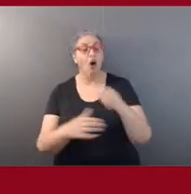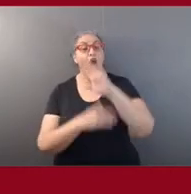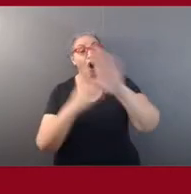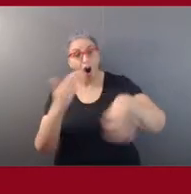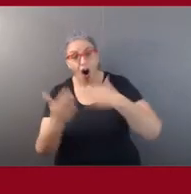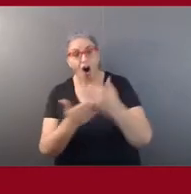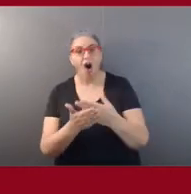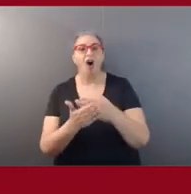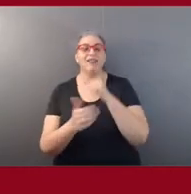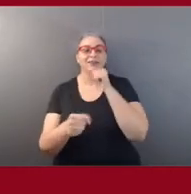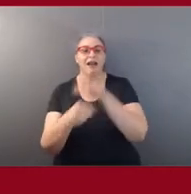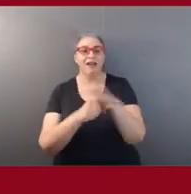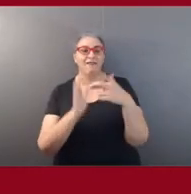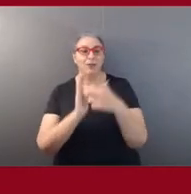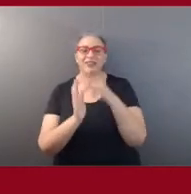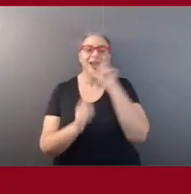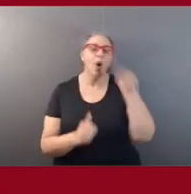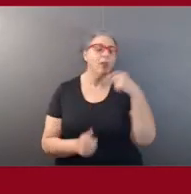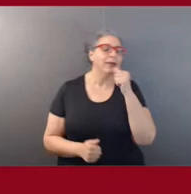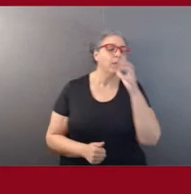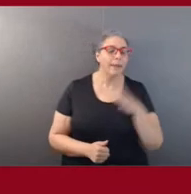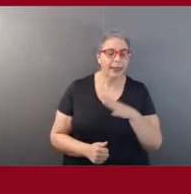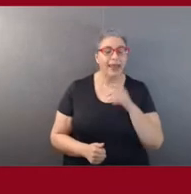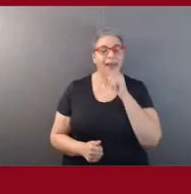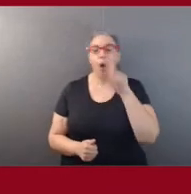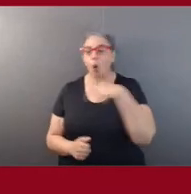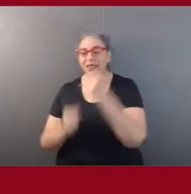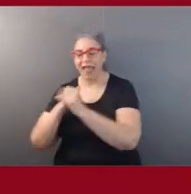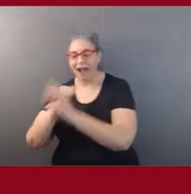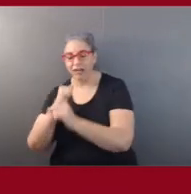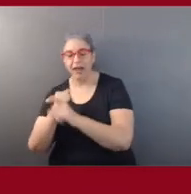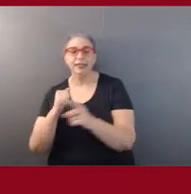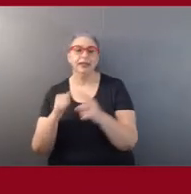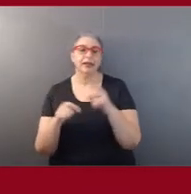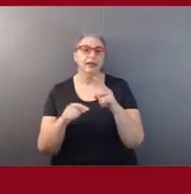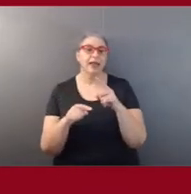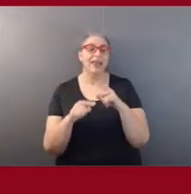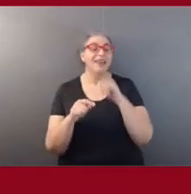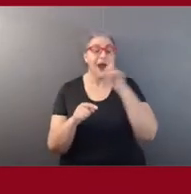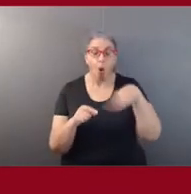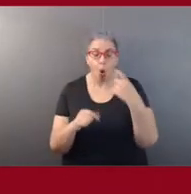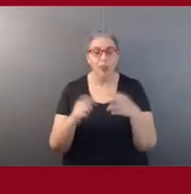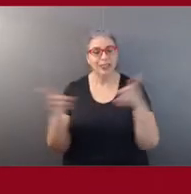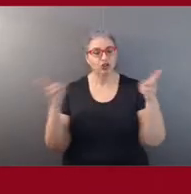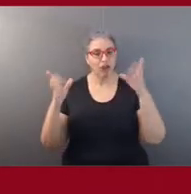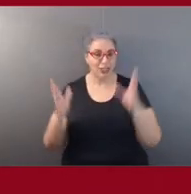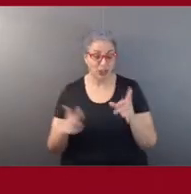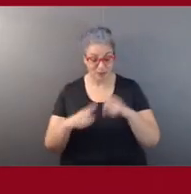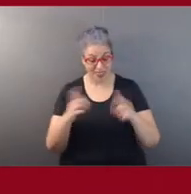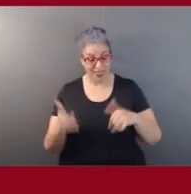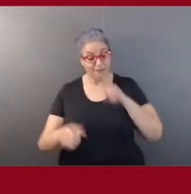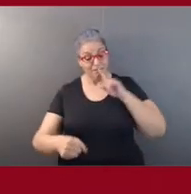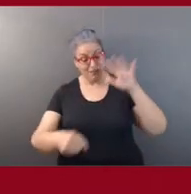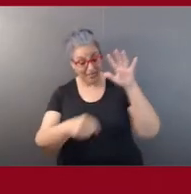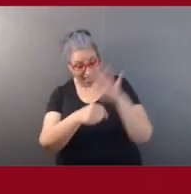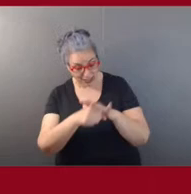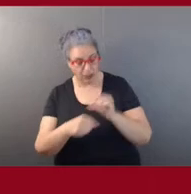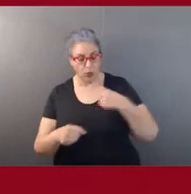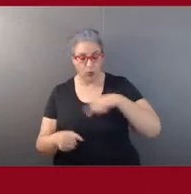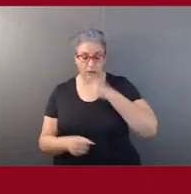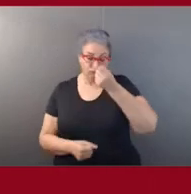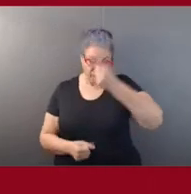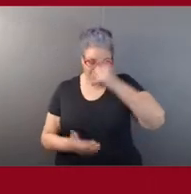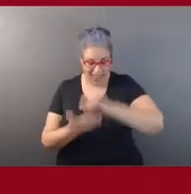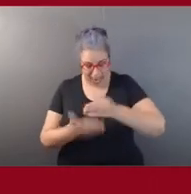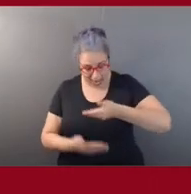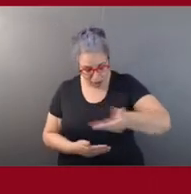creators beyond advertising and beyond just directors. But that pledge, that kind of getting into and understanding the hiring